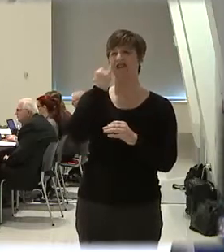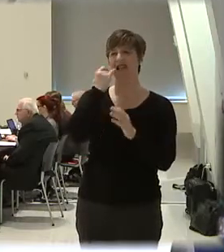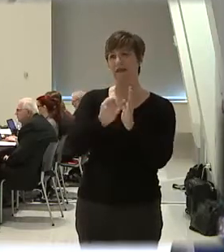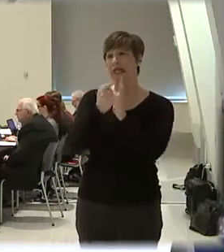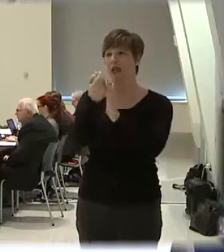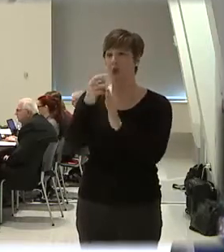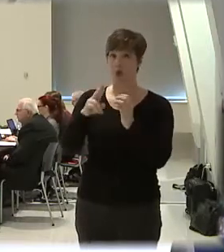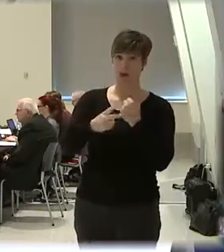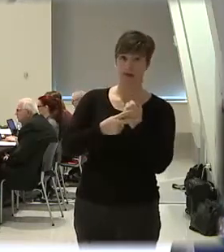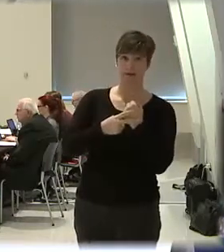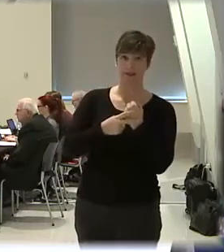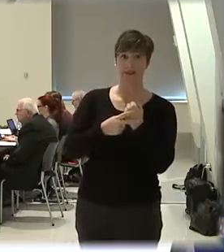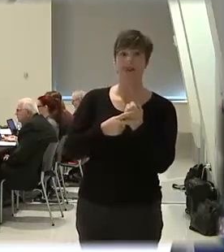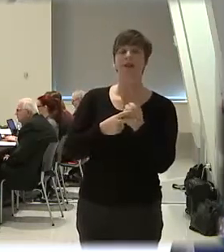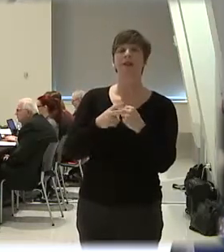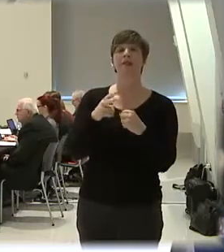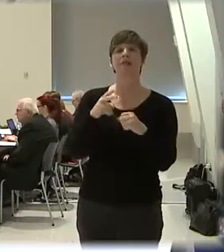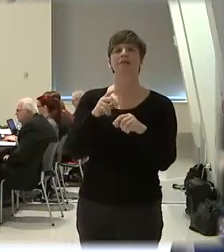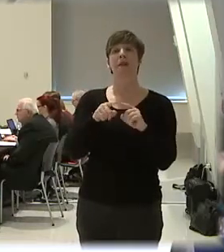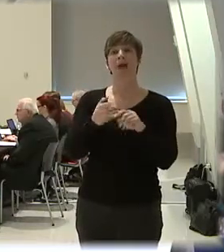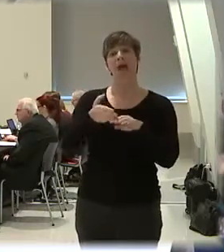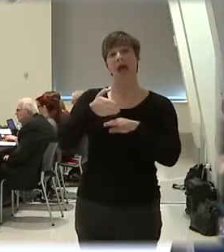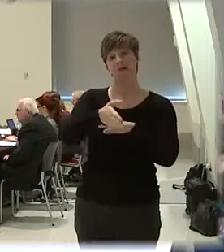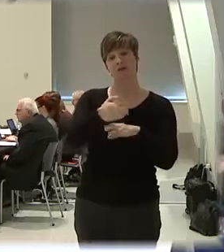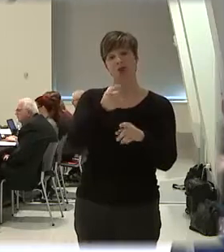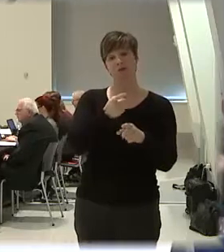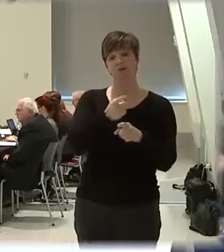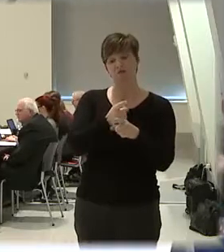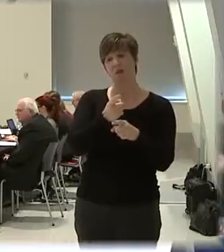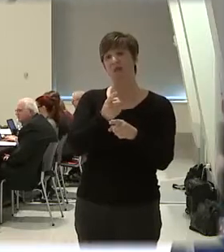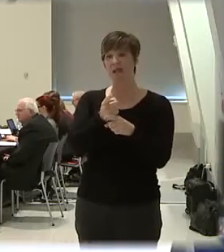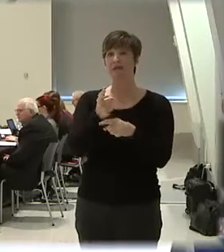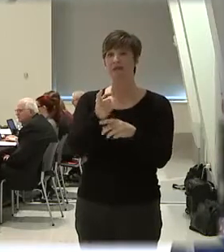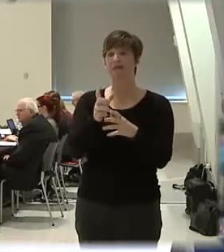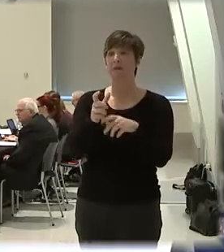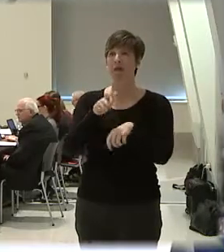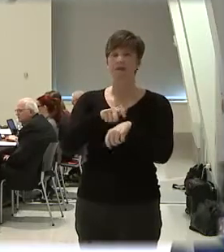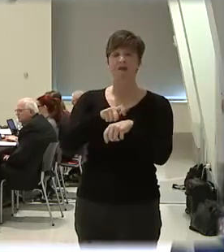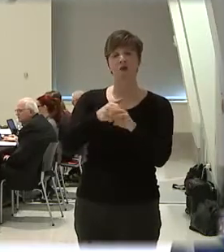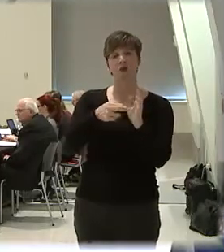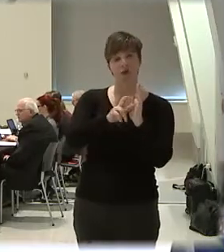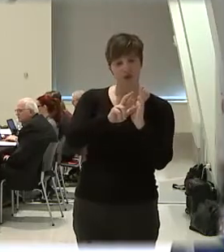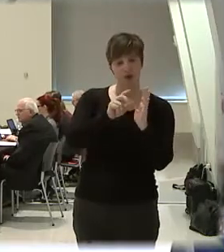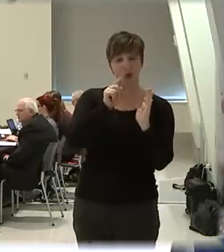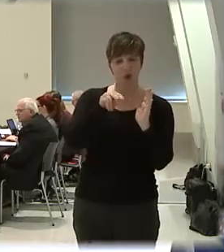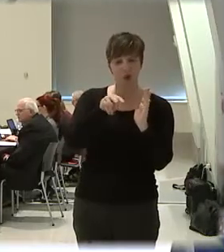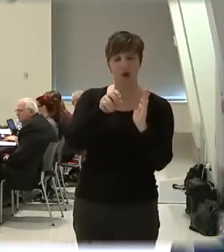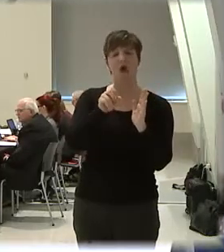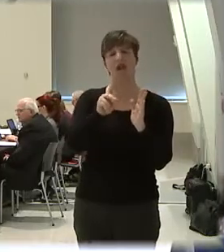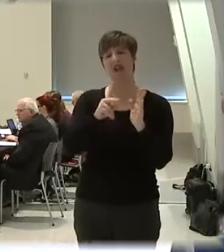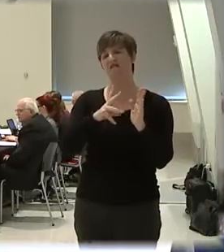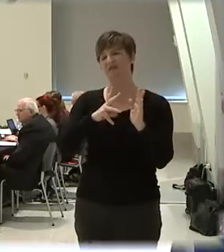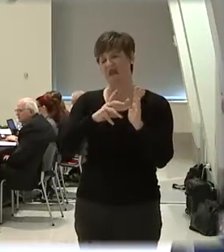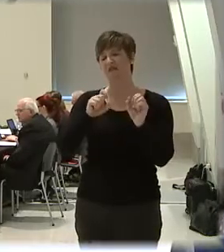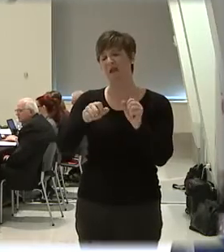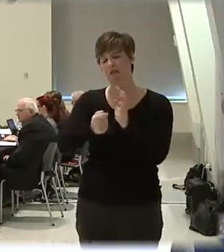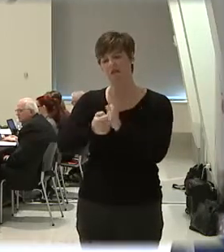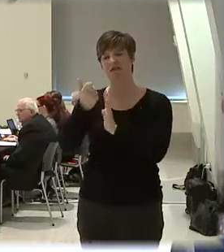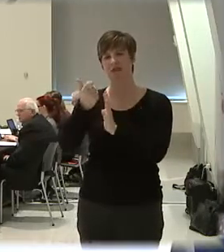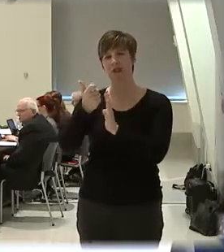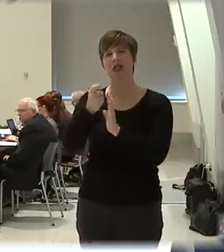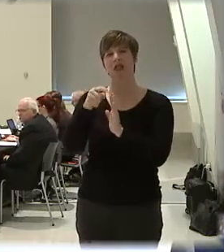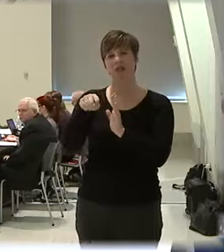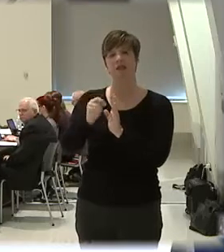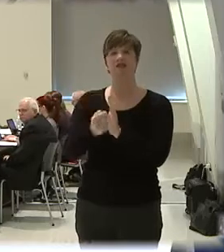or deleting, but after an appropriate amount of time for reviewing and realizing there's nothing on the footage, I think those